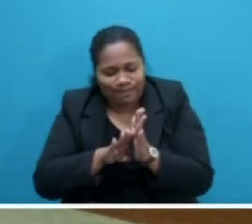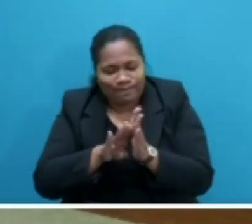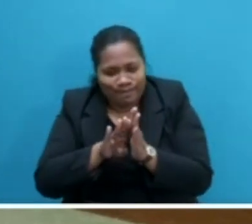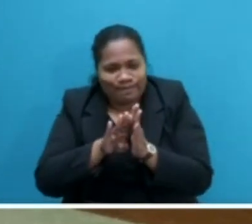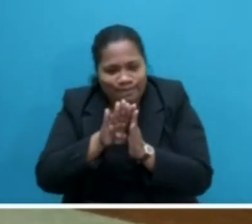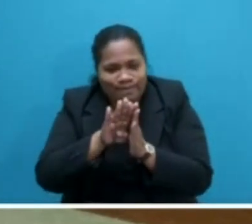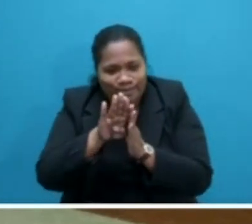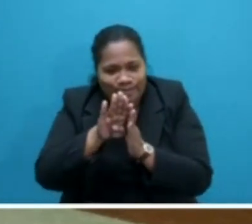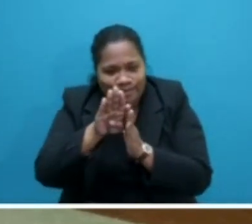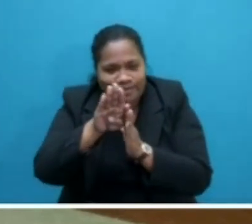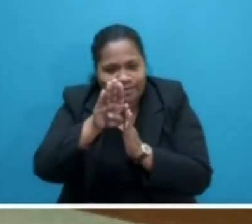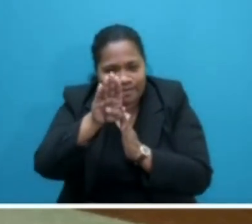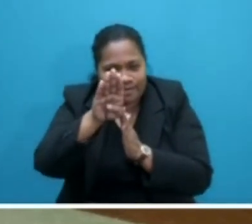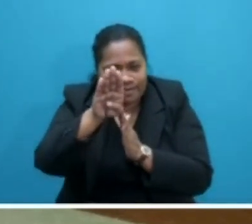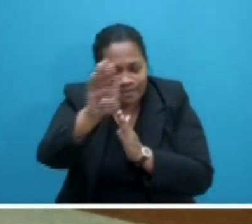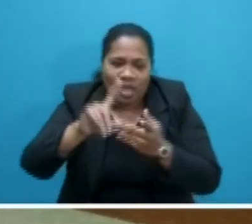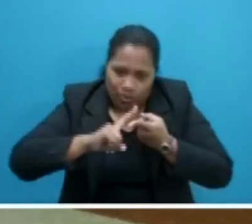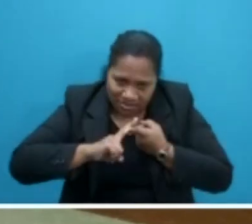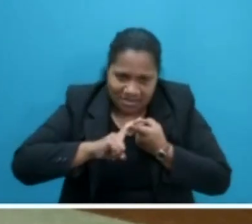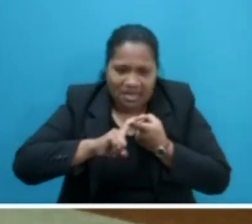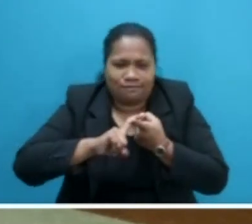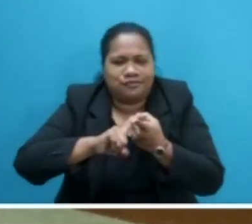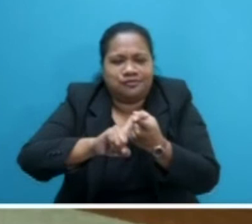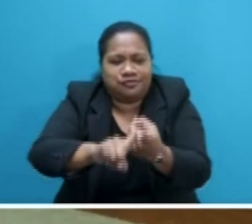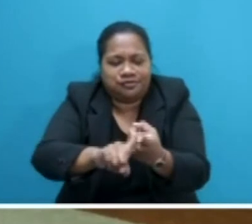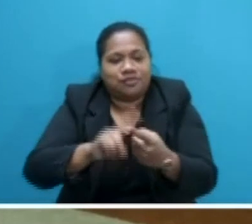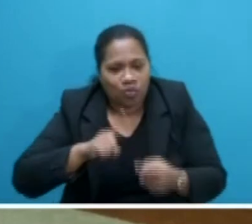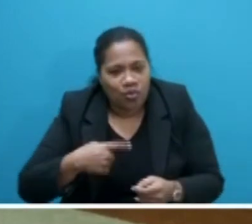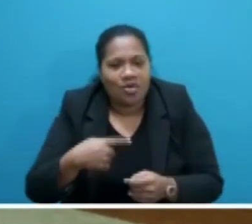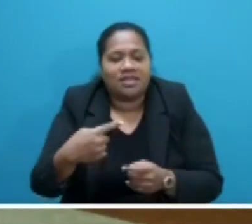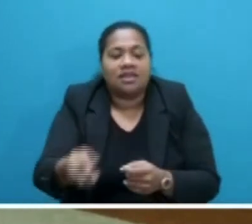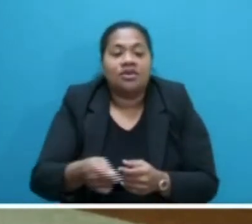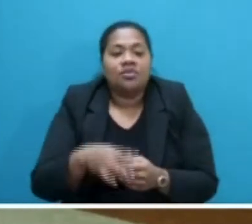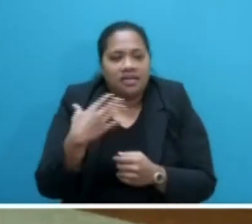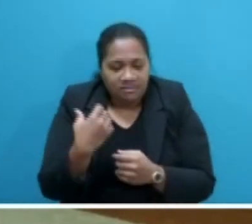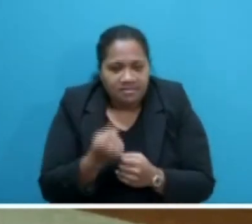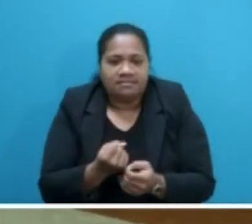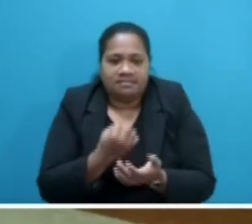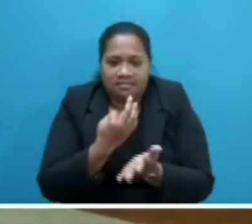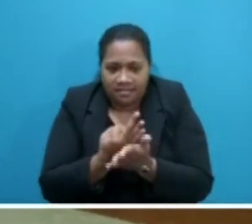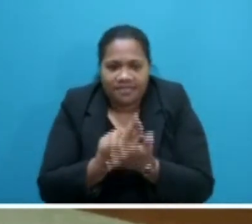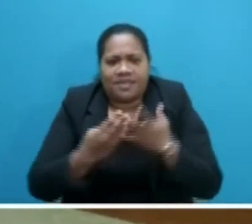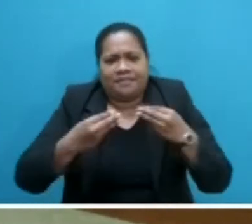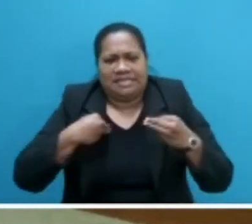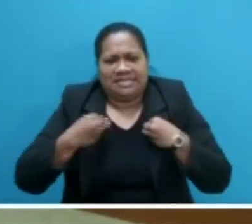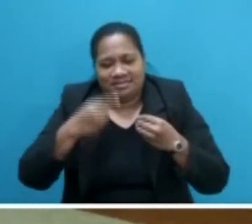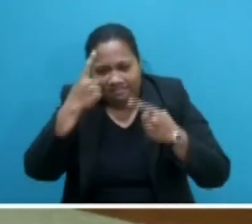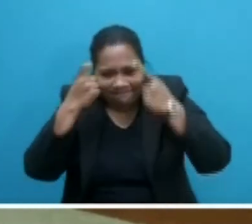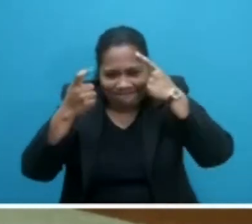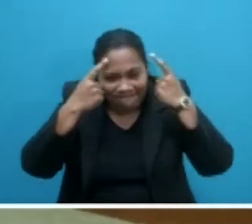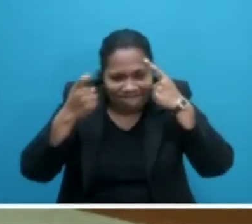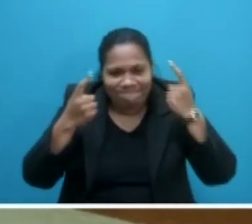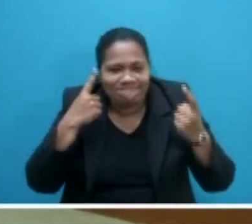sustain and improve faith in our economic potential. We're going to keep funding ambitious ideas for new ventures.